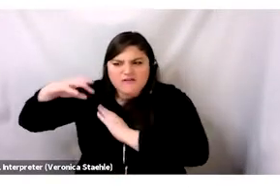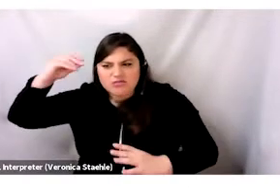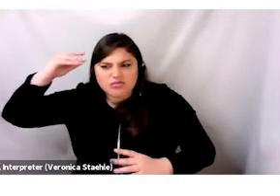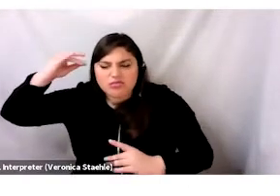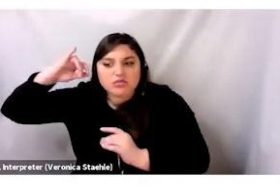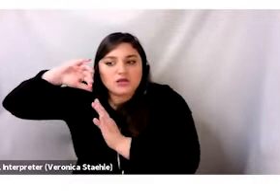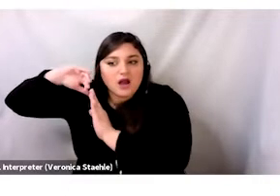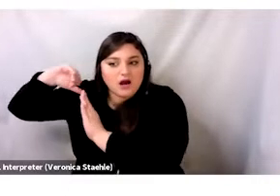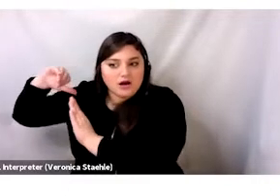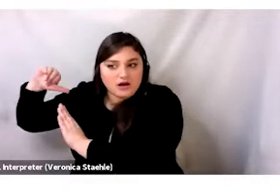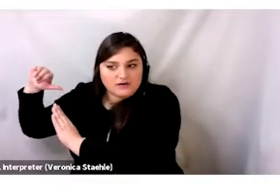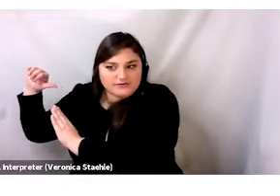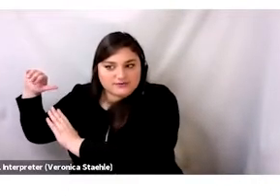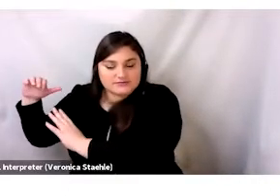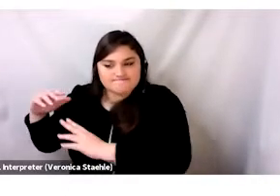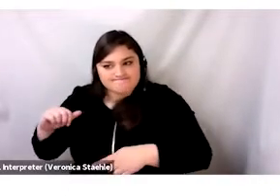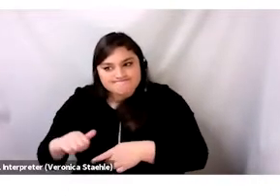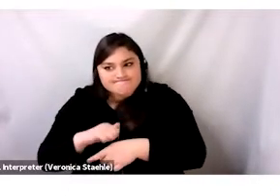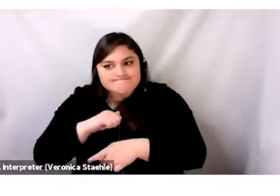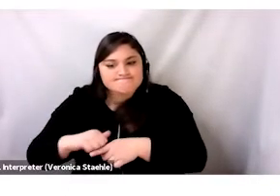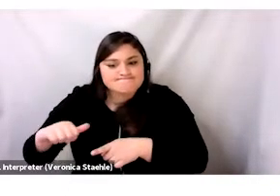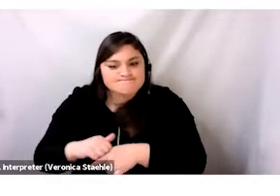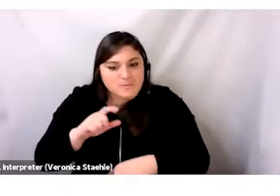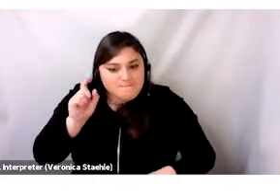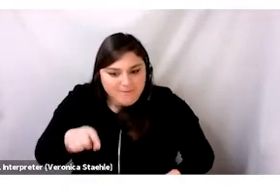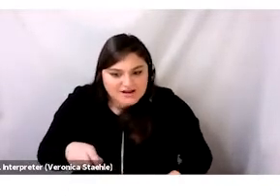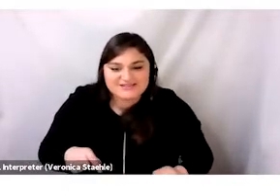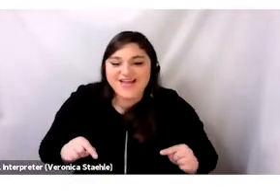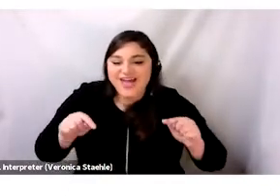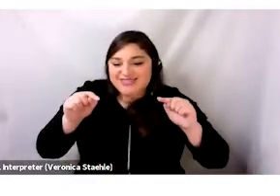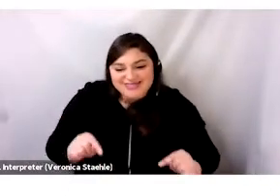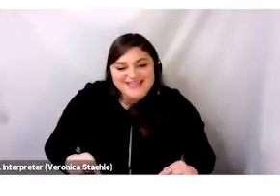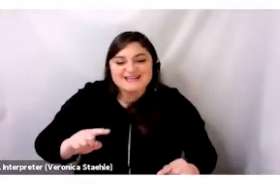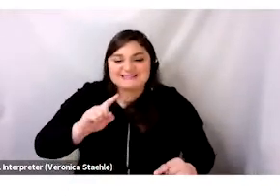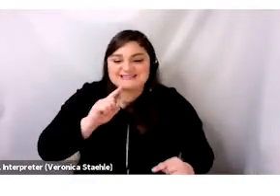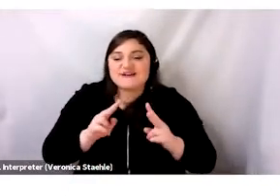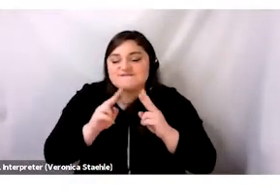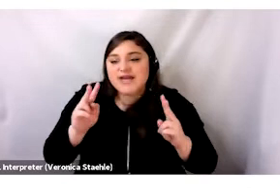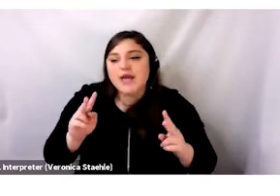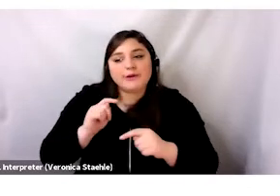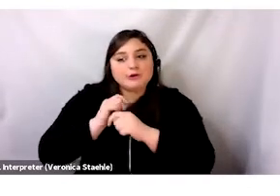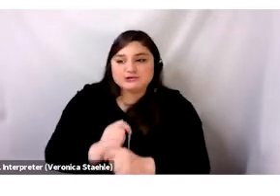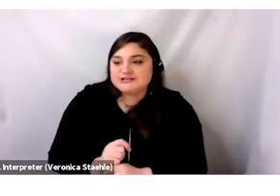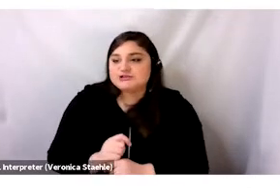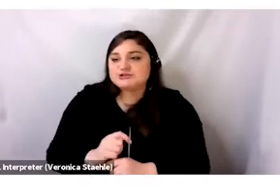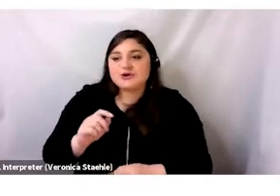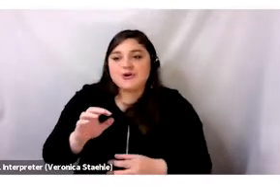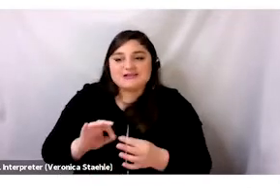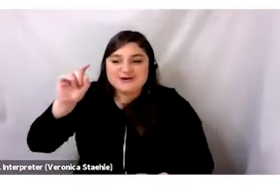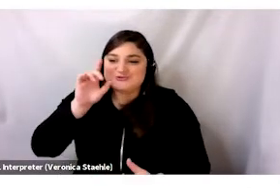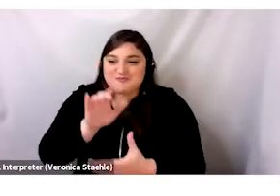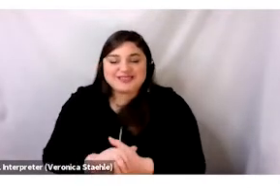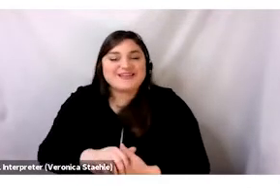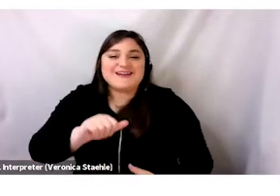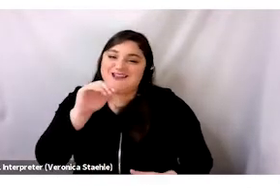um, and spiritual traditions. So I want to emphasize over and over again, many of these concepts are not exclusive to